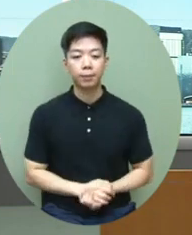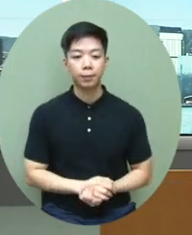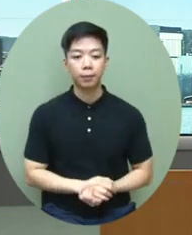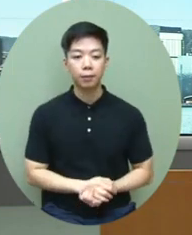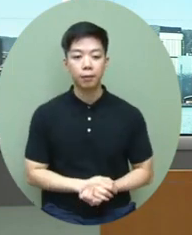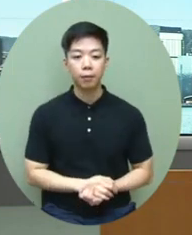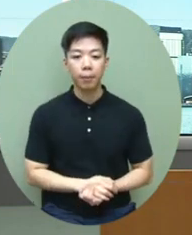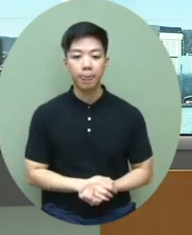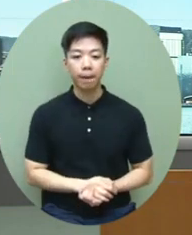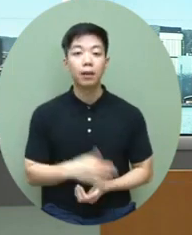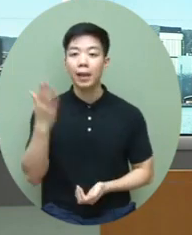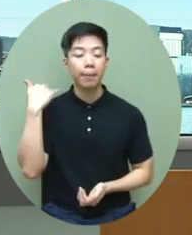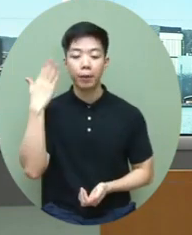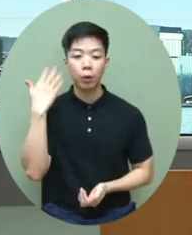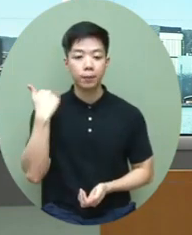How about in